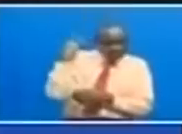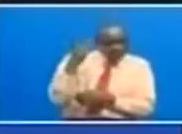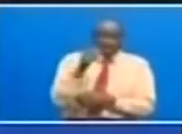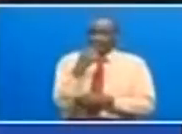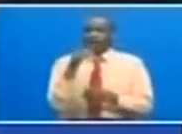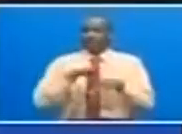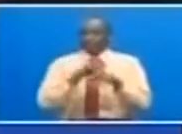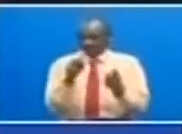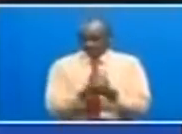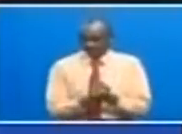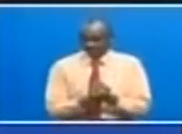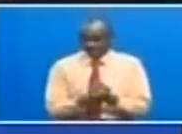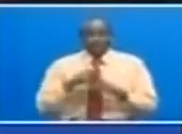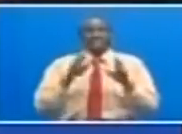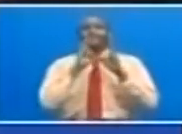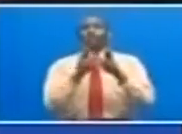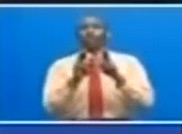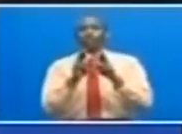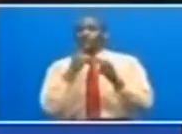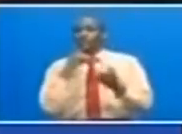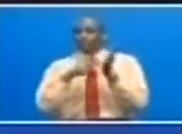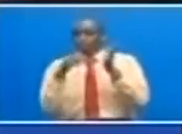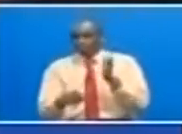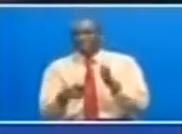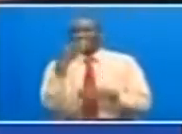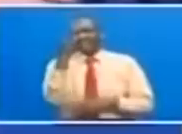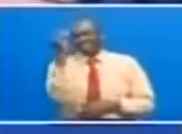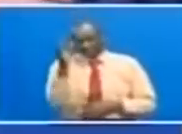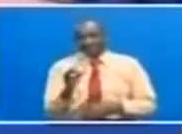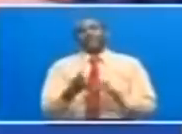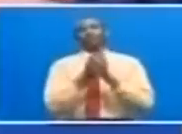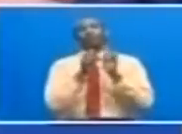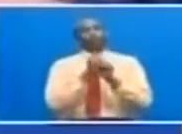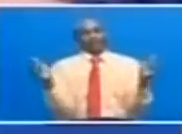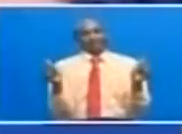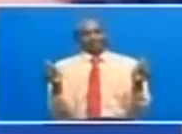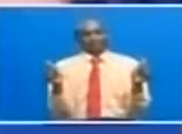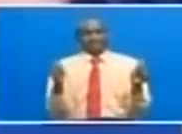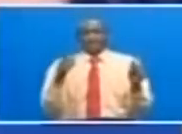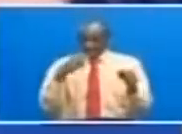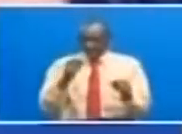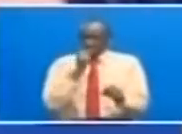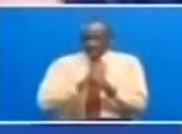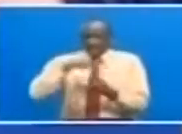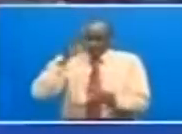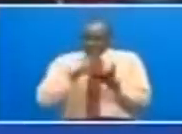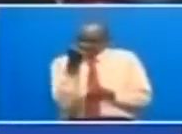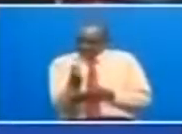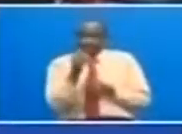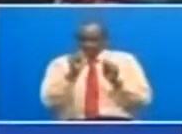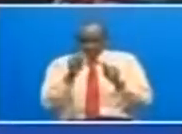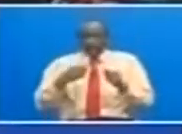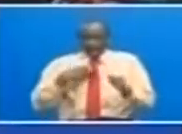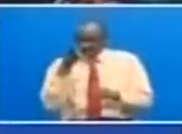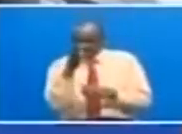recruited. Results show that the vaccine is around 30% effective, and while more work is ongoing to have a drug with